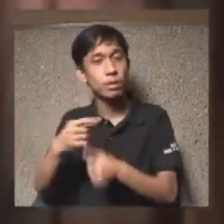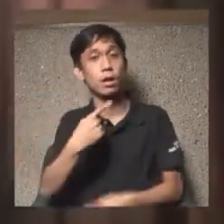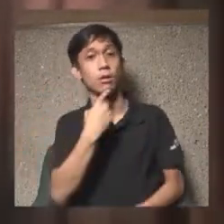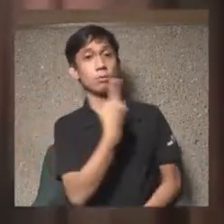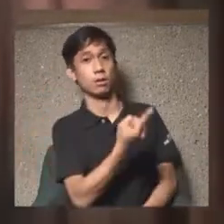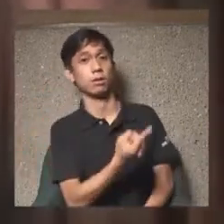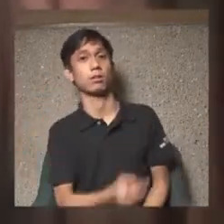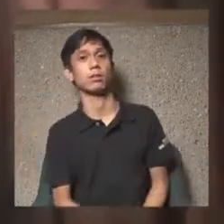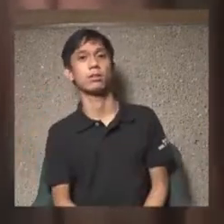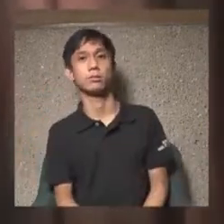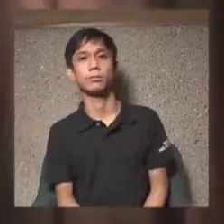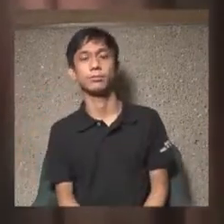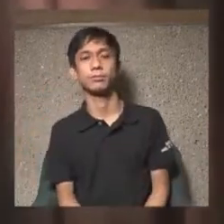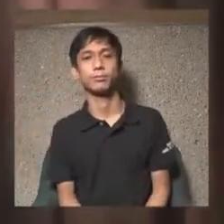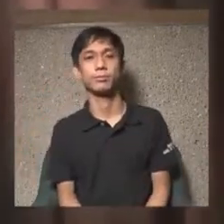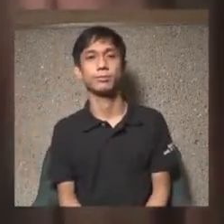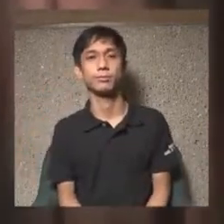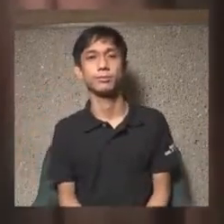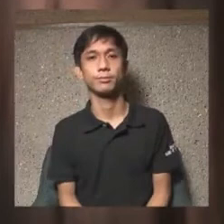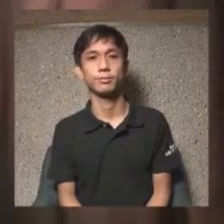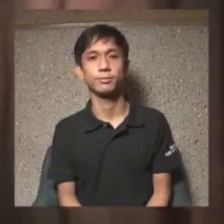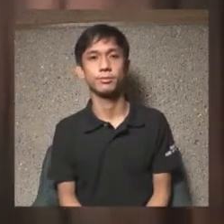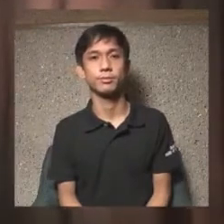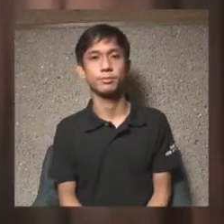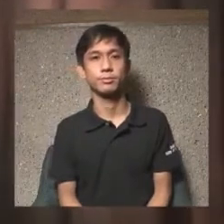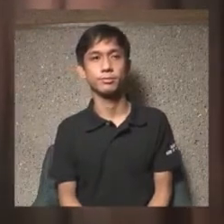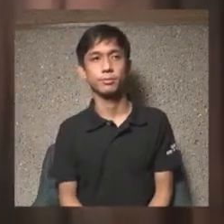in Tagalog muna. Andy, just wait a minute.